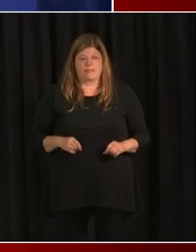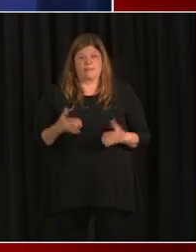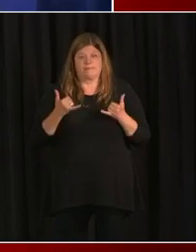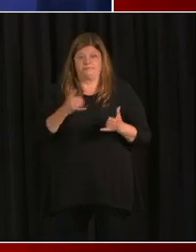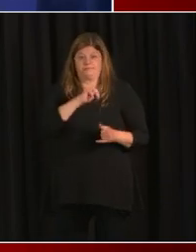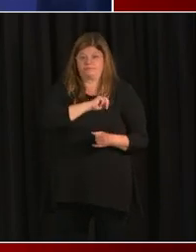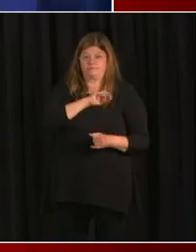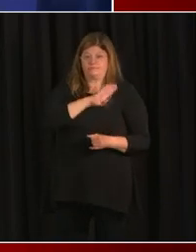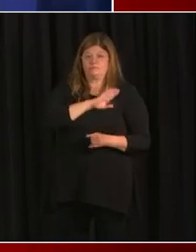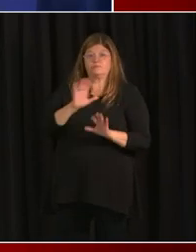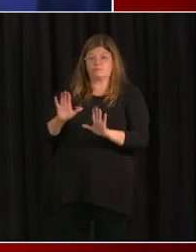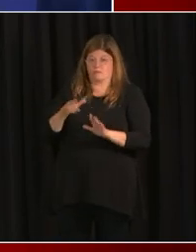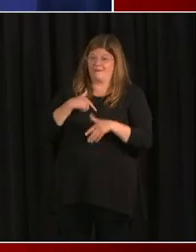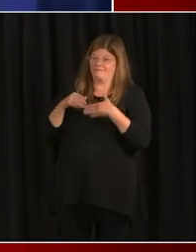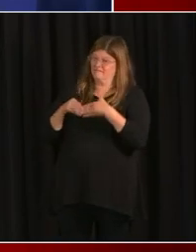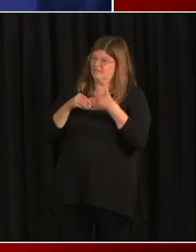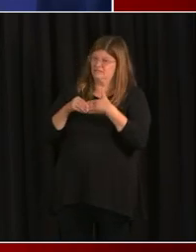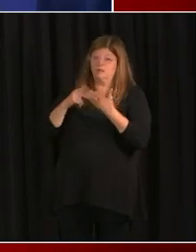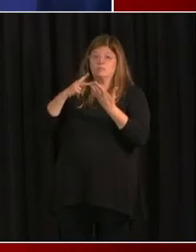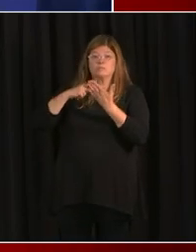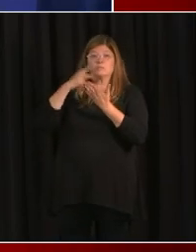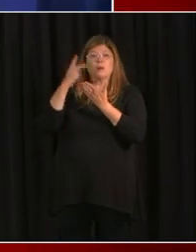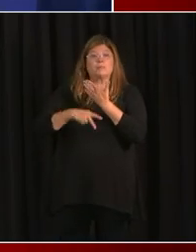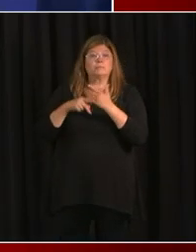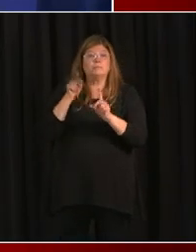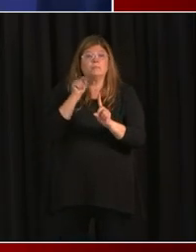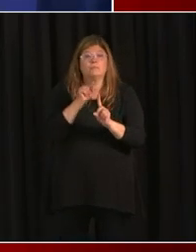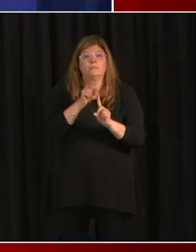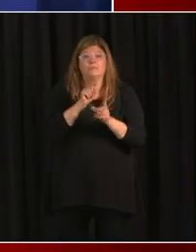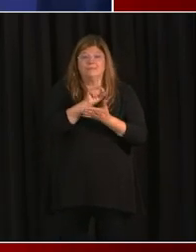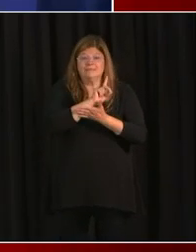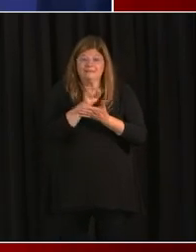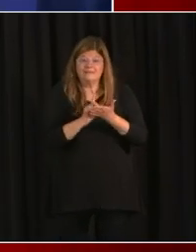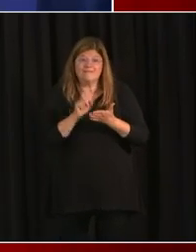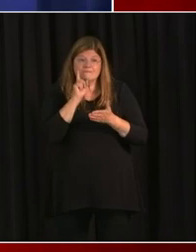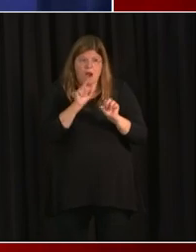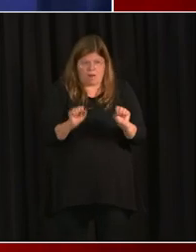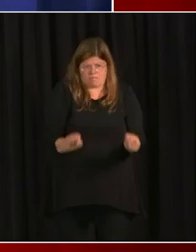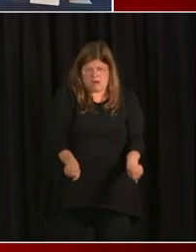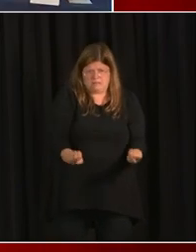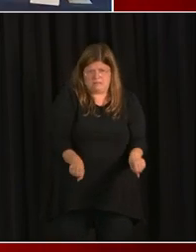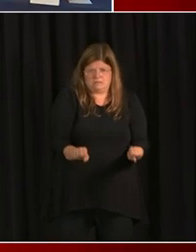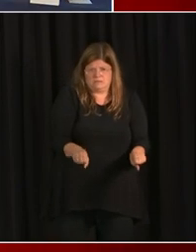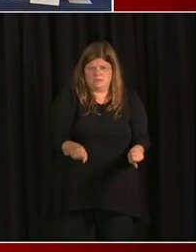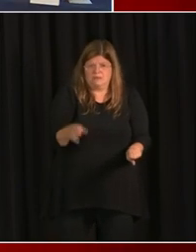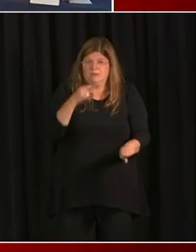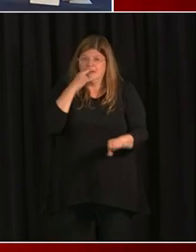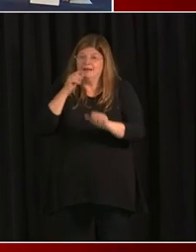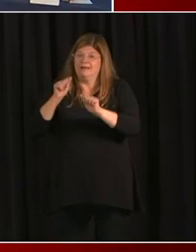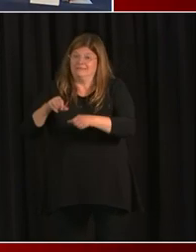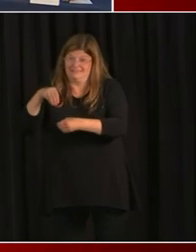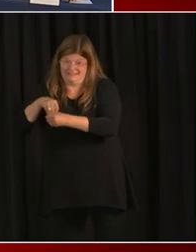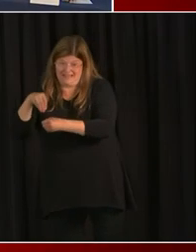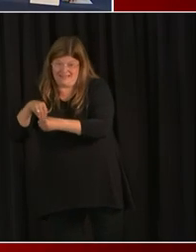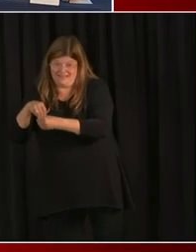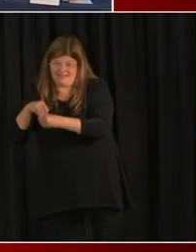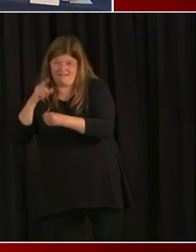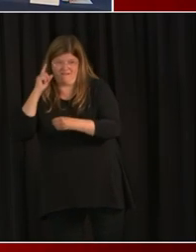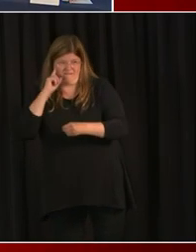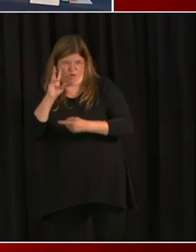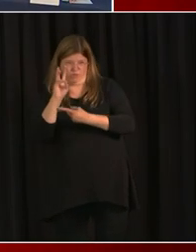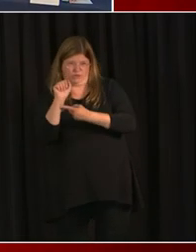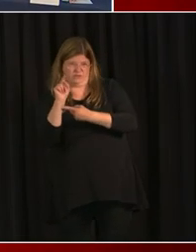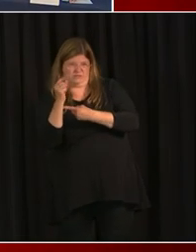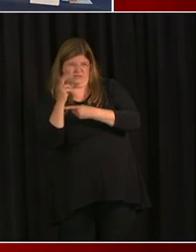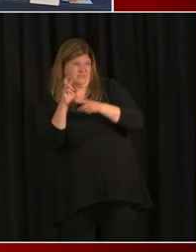and the program was designed for the possibility that kids would have to be inside for weather. We were